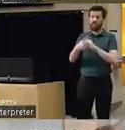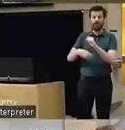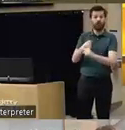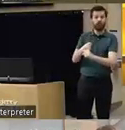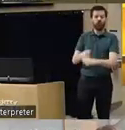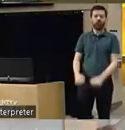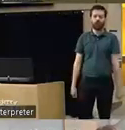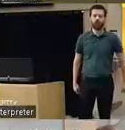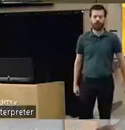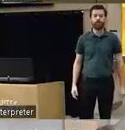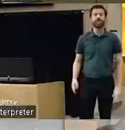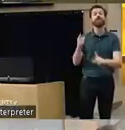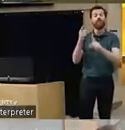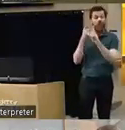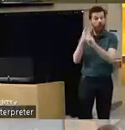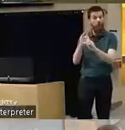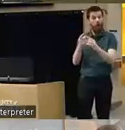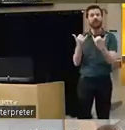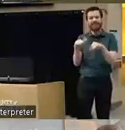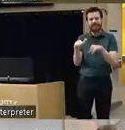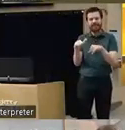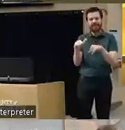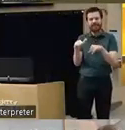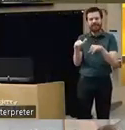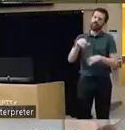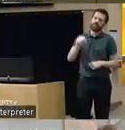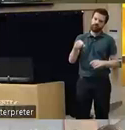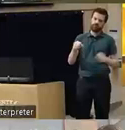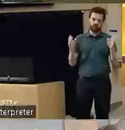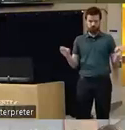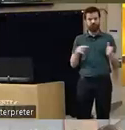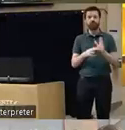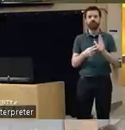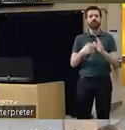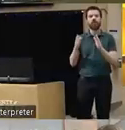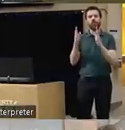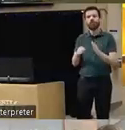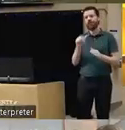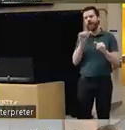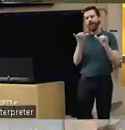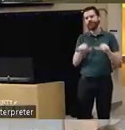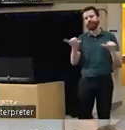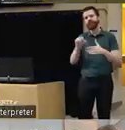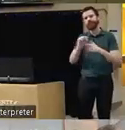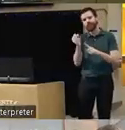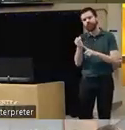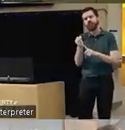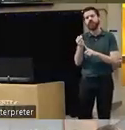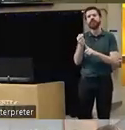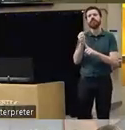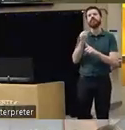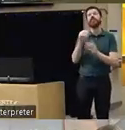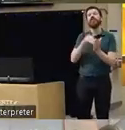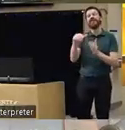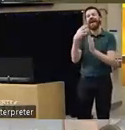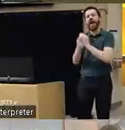the idea is that it's still a time-limited resource, so the person doesn't end up in the same situation as many outpatient providers